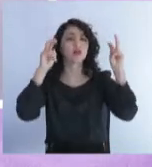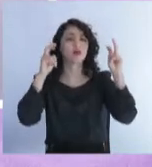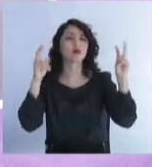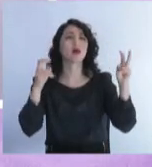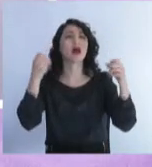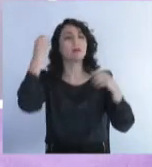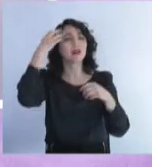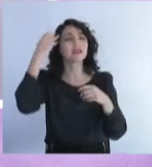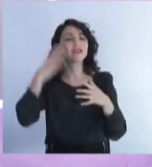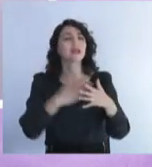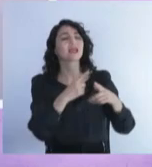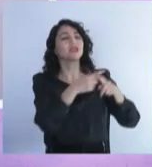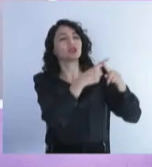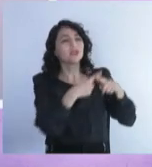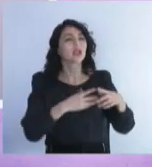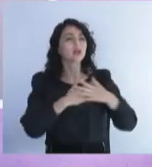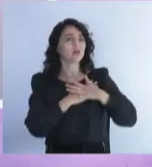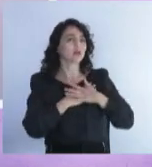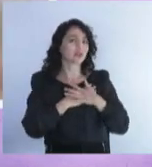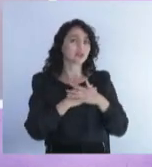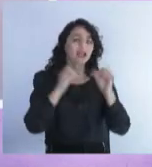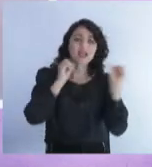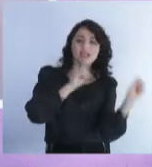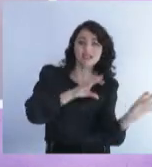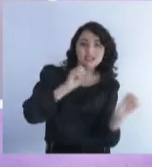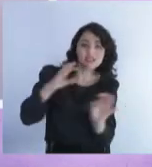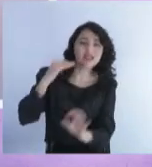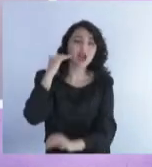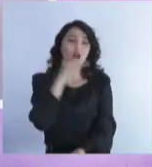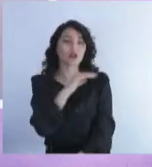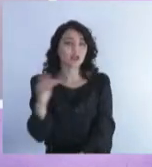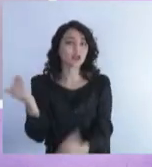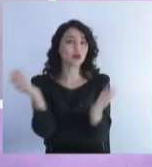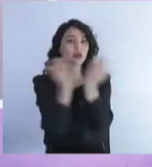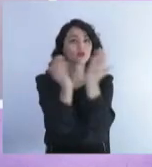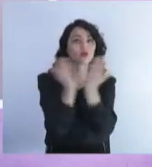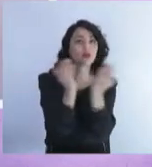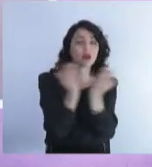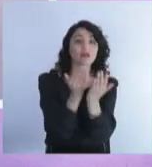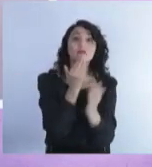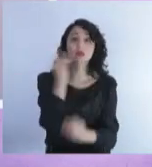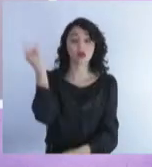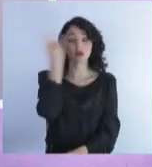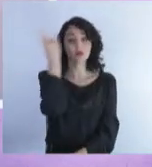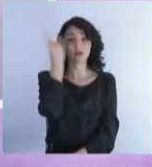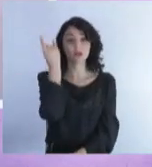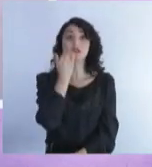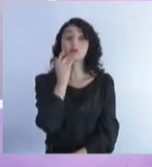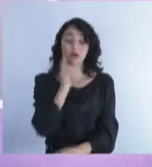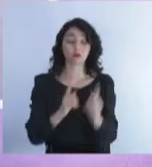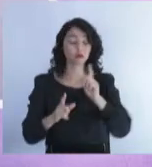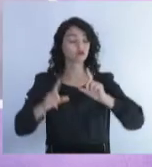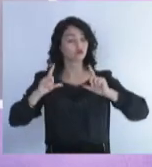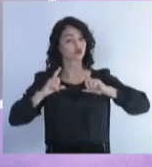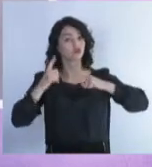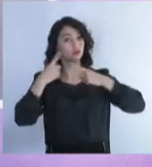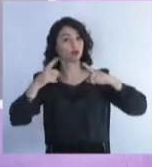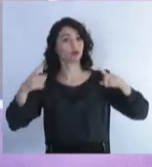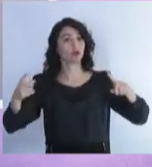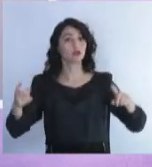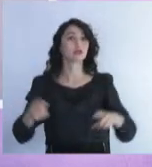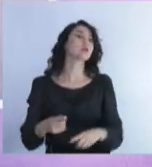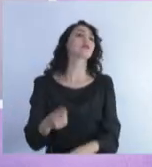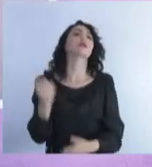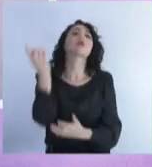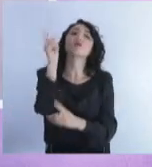learning, which is teaching children, students, even university and graduate level, how to